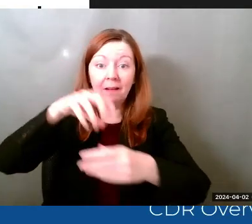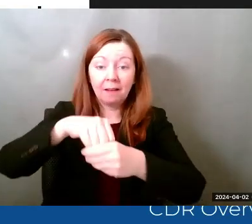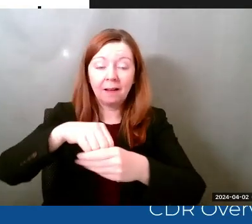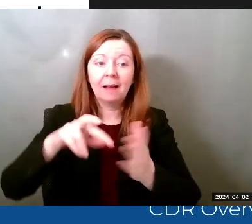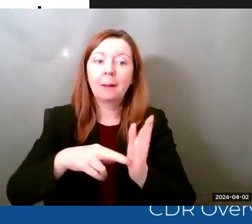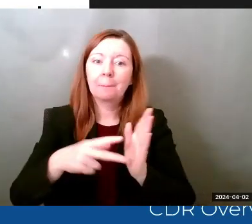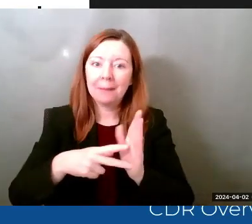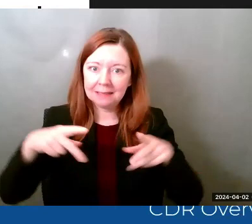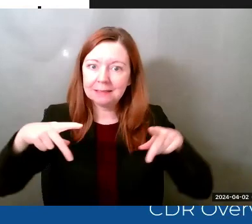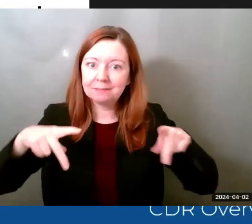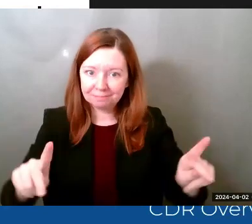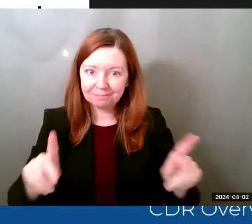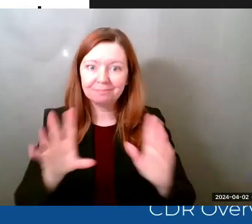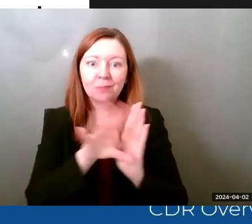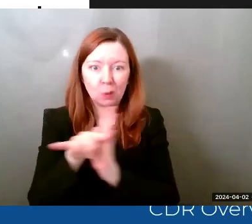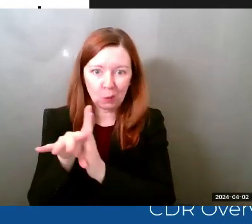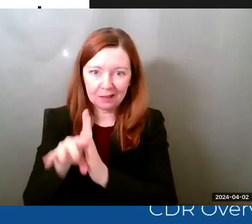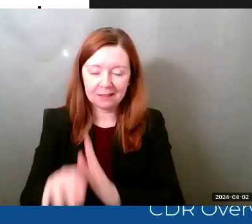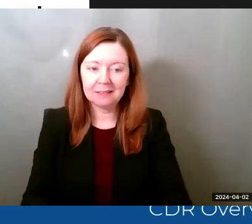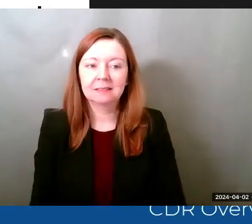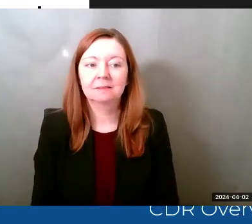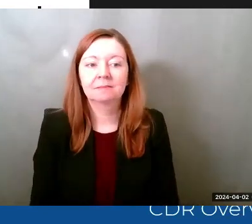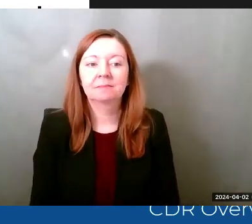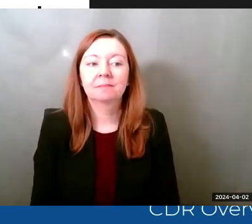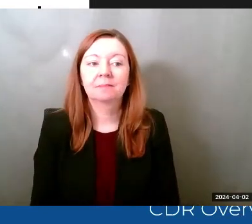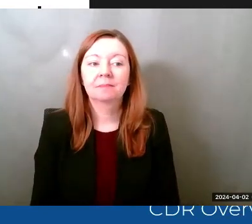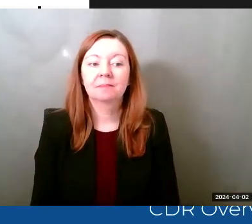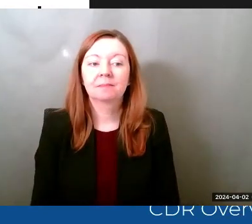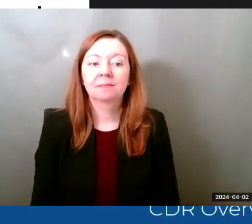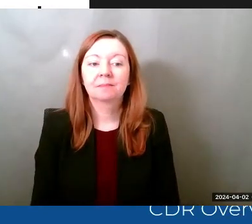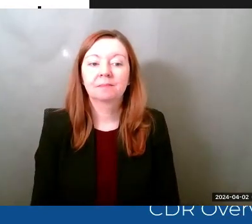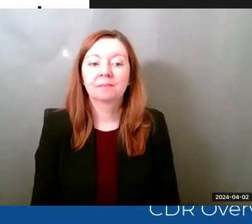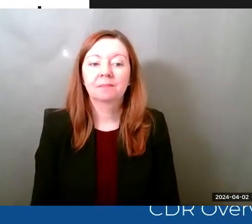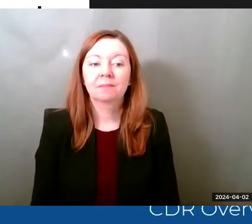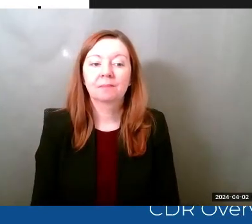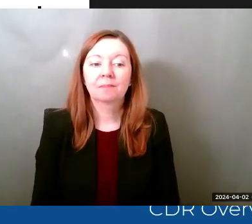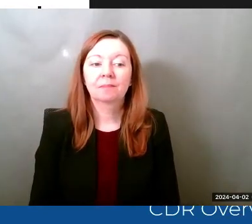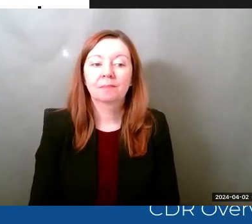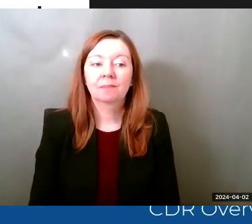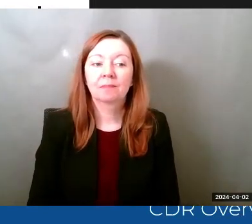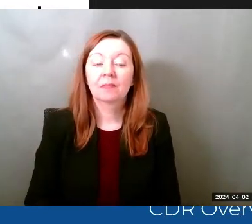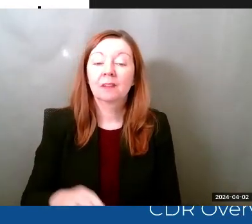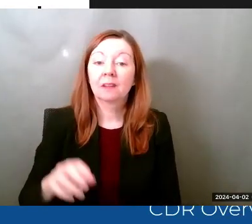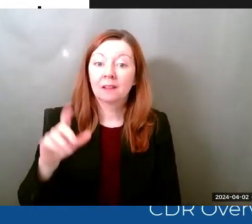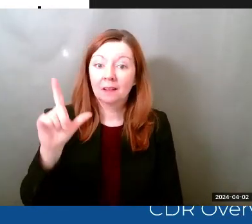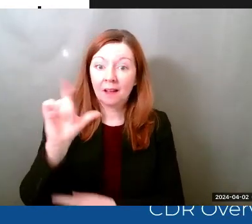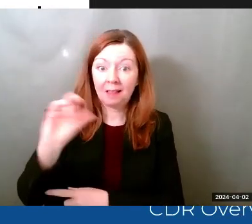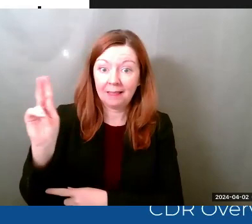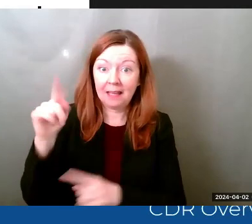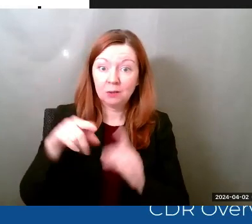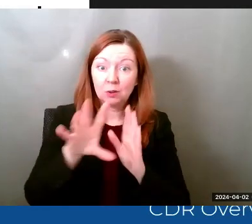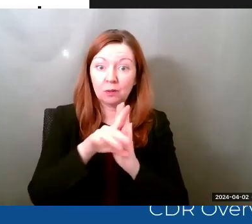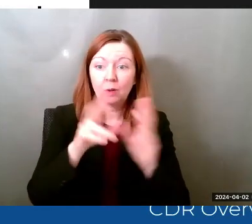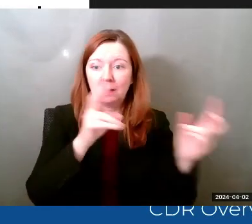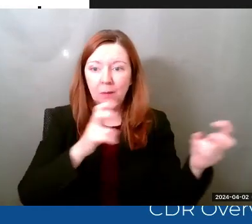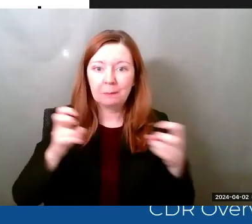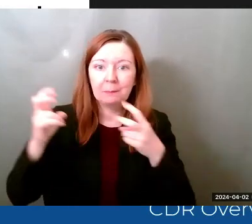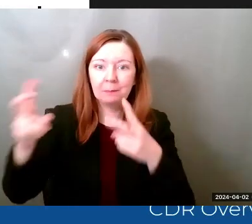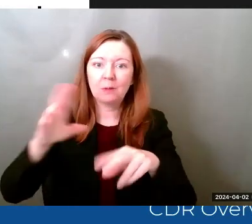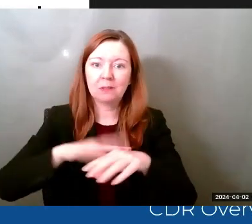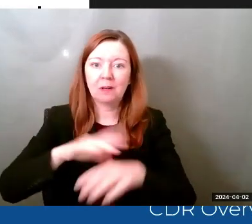be recorded. A link to the recordings will be posted on the Philadelphia City Planning Commission